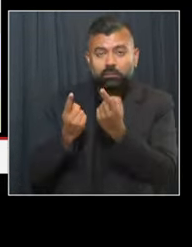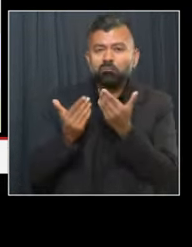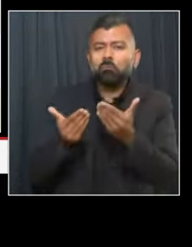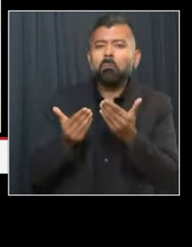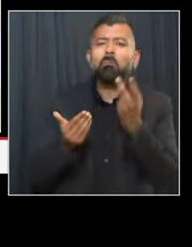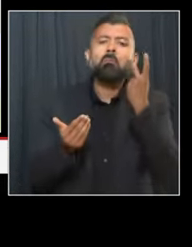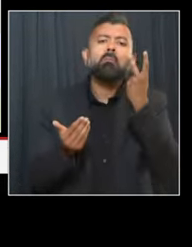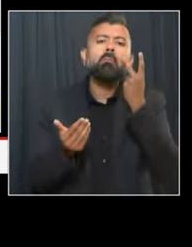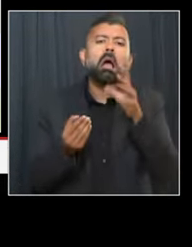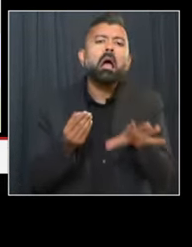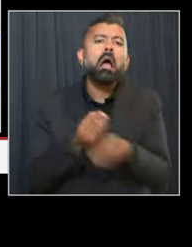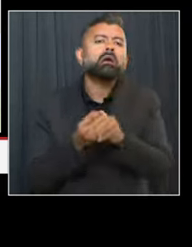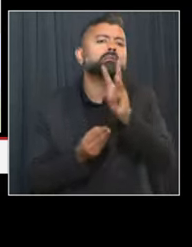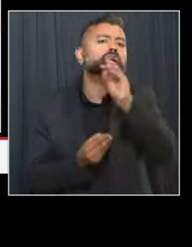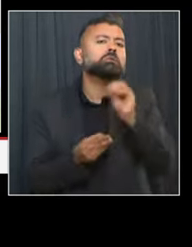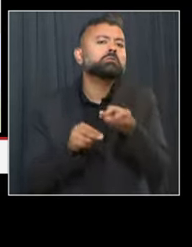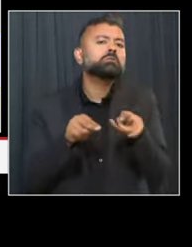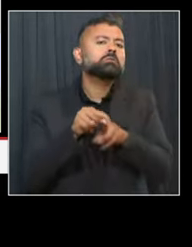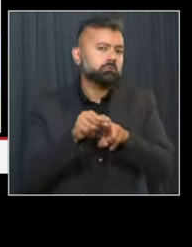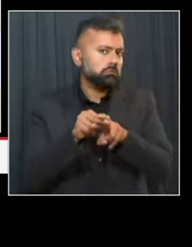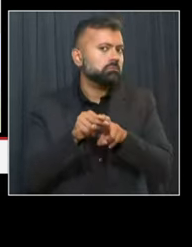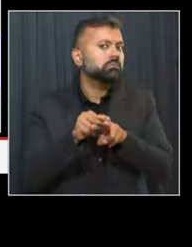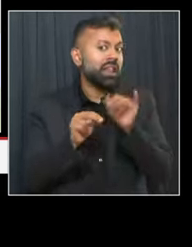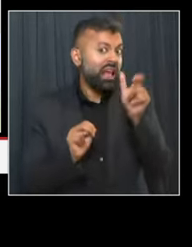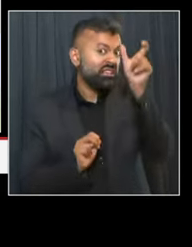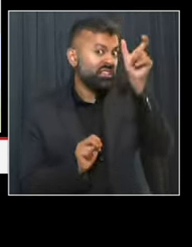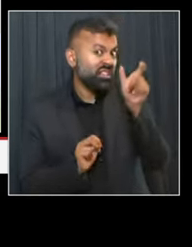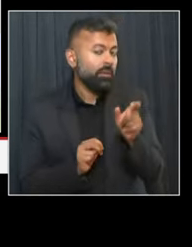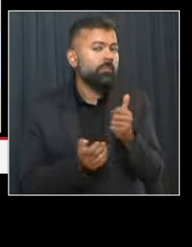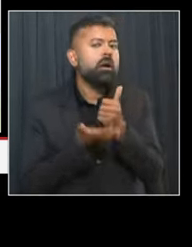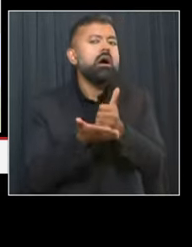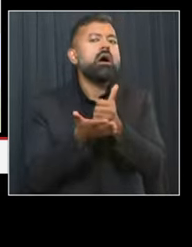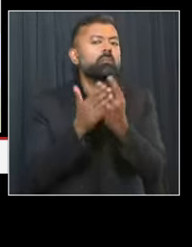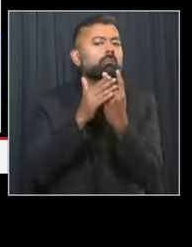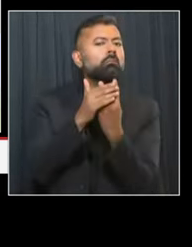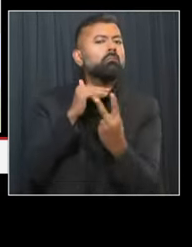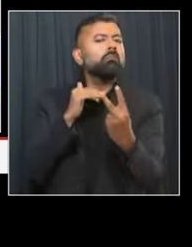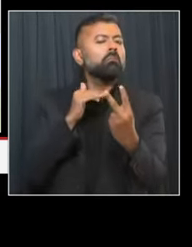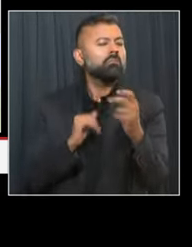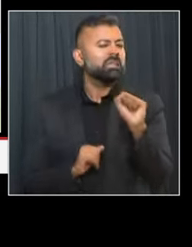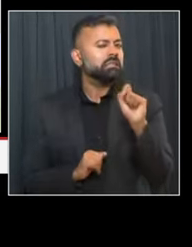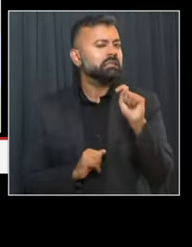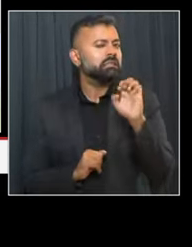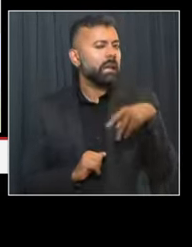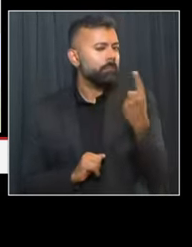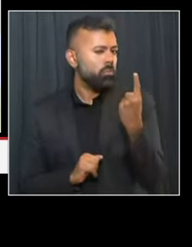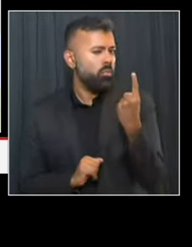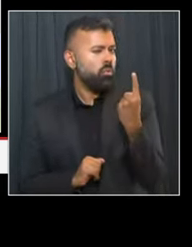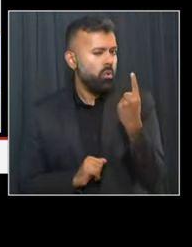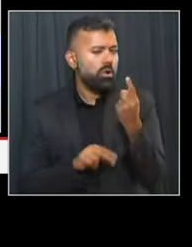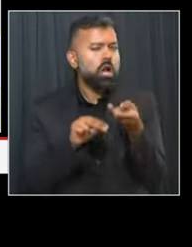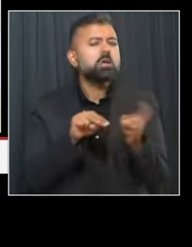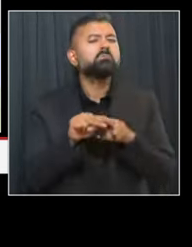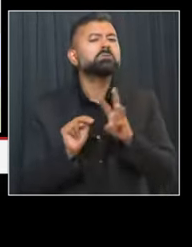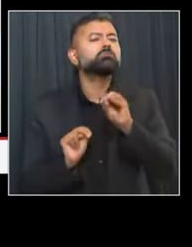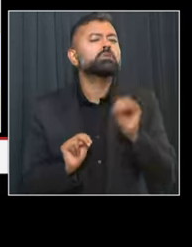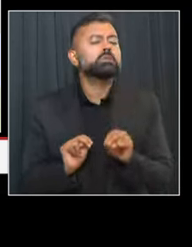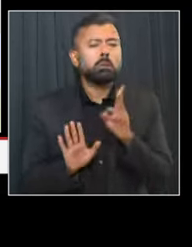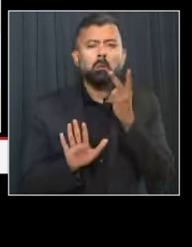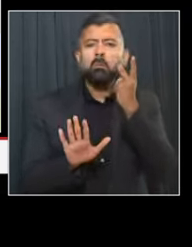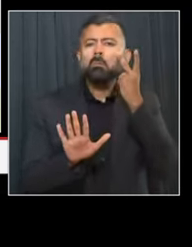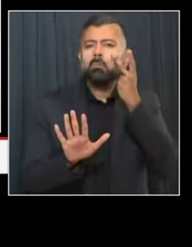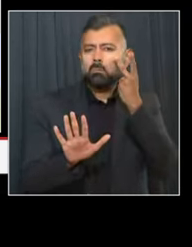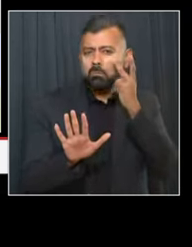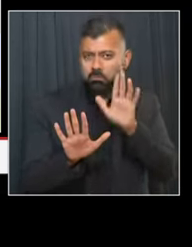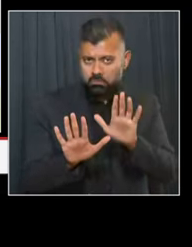step one shows you what the new spending limits would be by fund type. So higher than 24, but not quite all the way there.